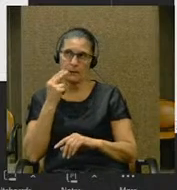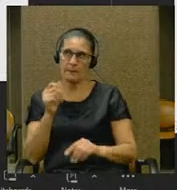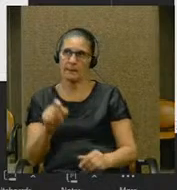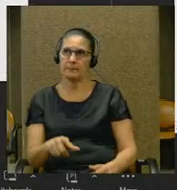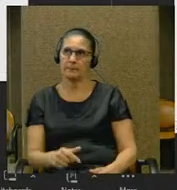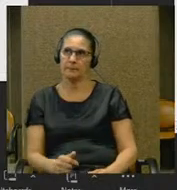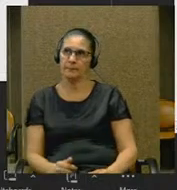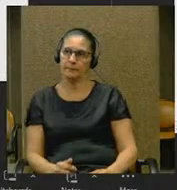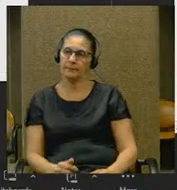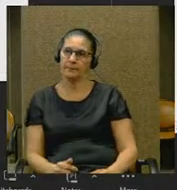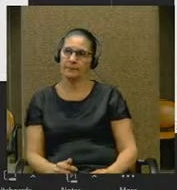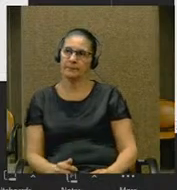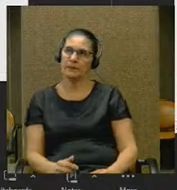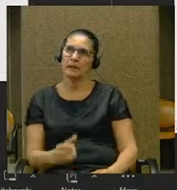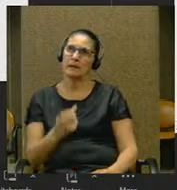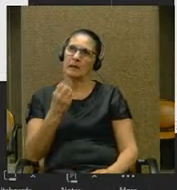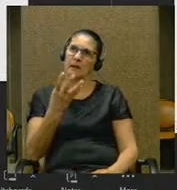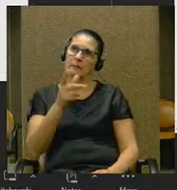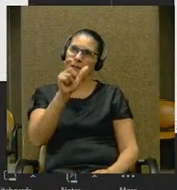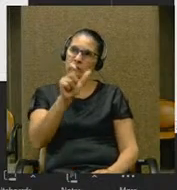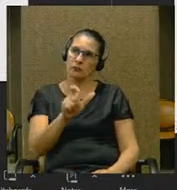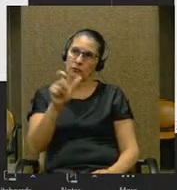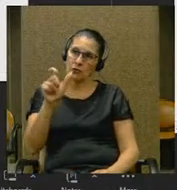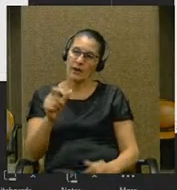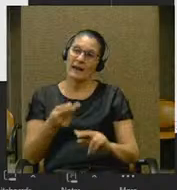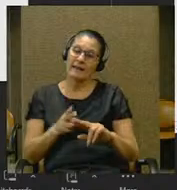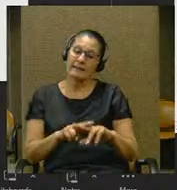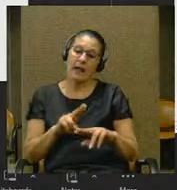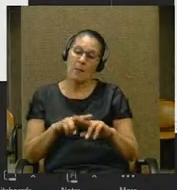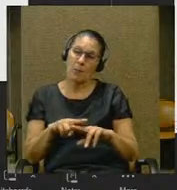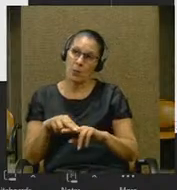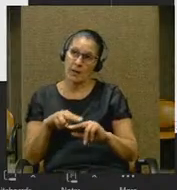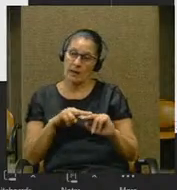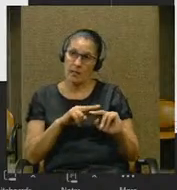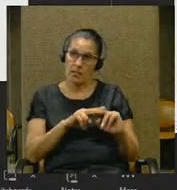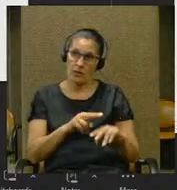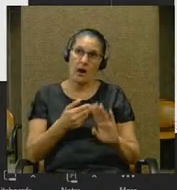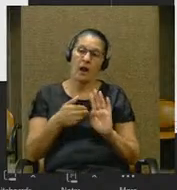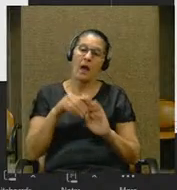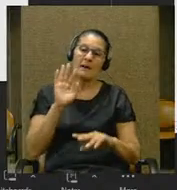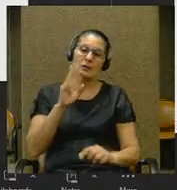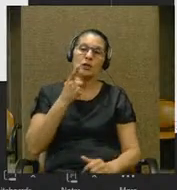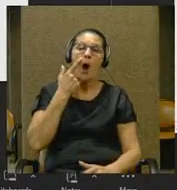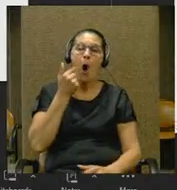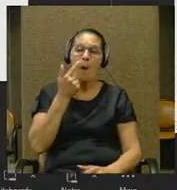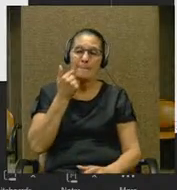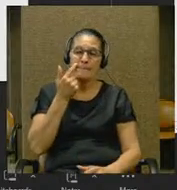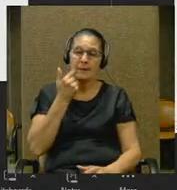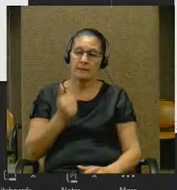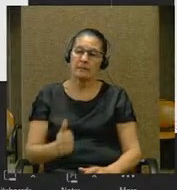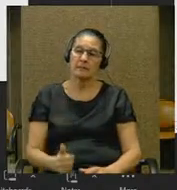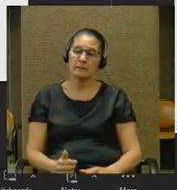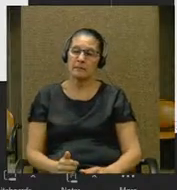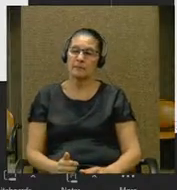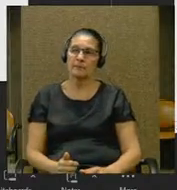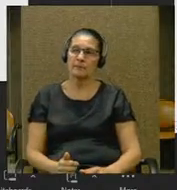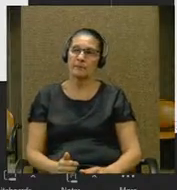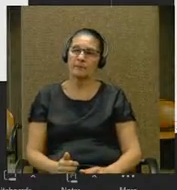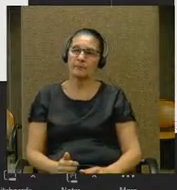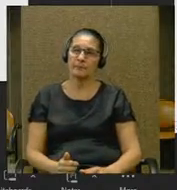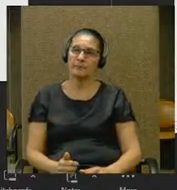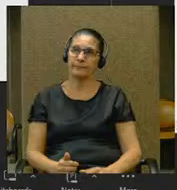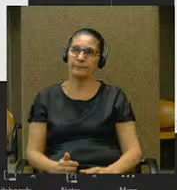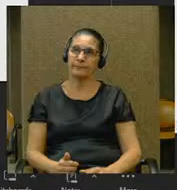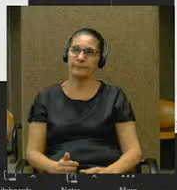The people who are dying are largely male, and this is not surprising. That people